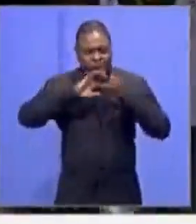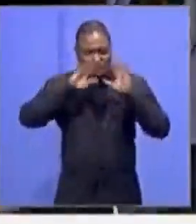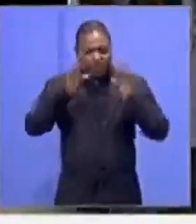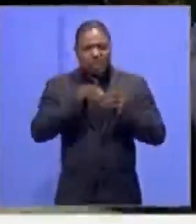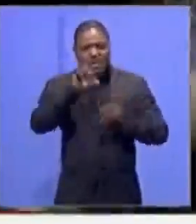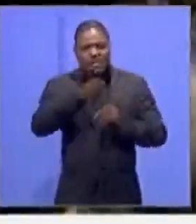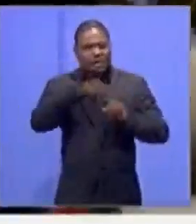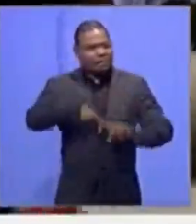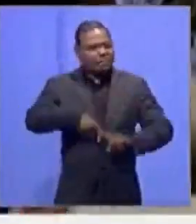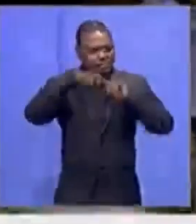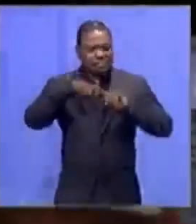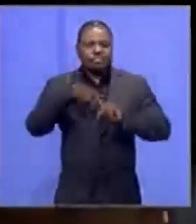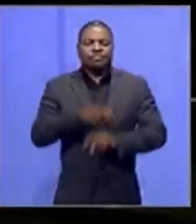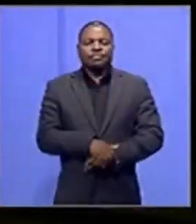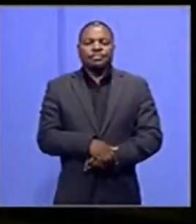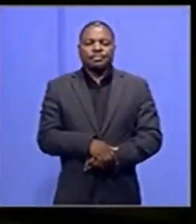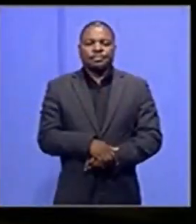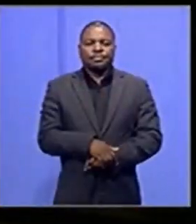gono.